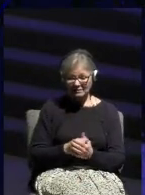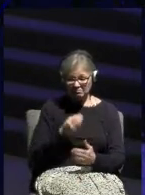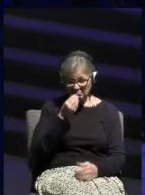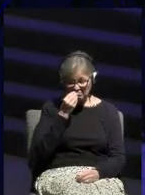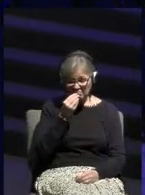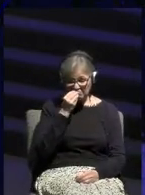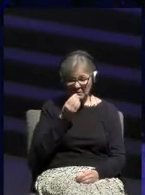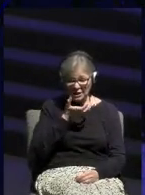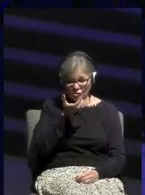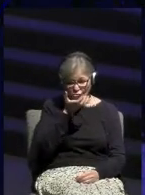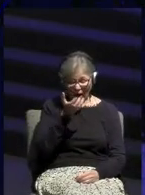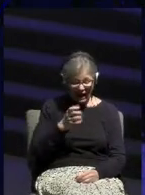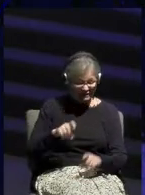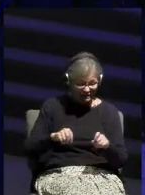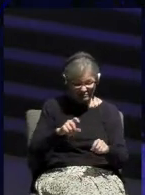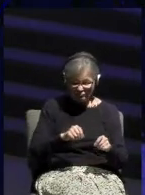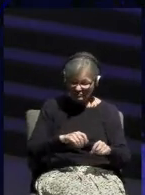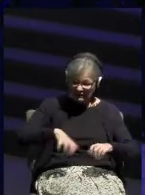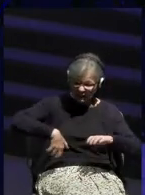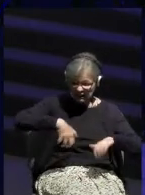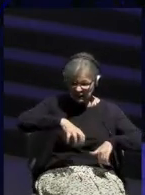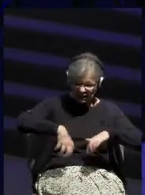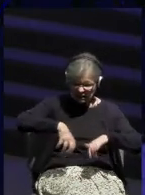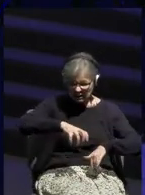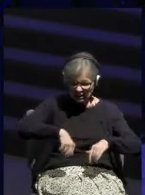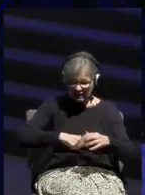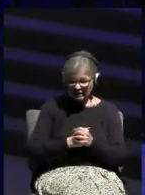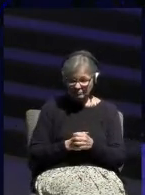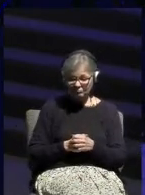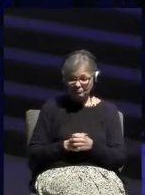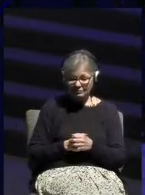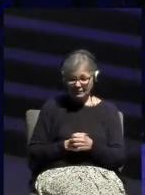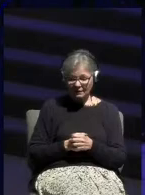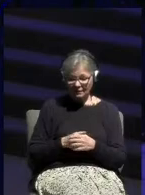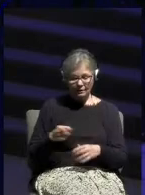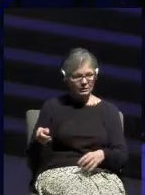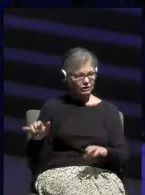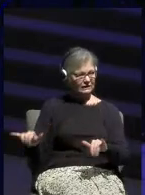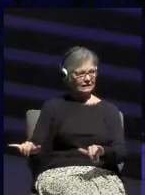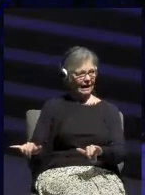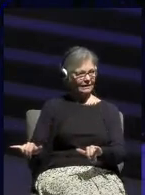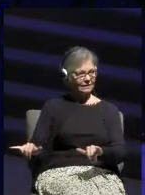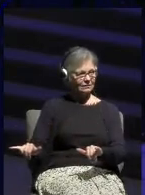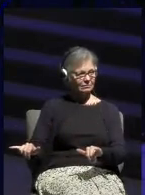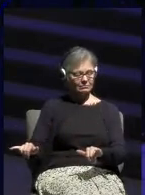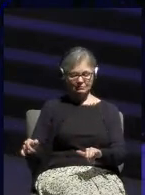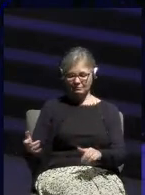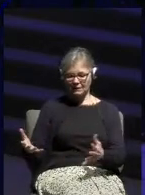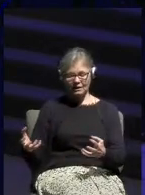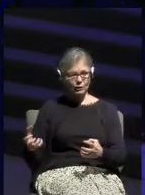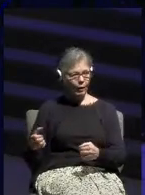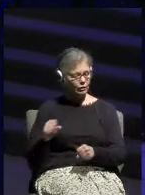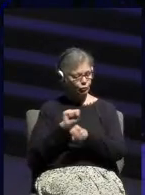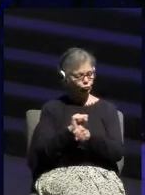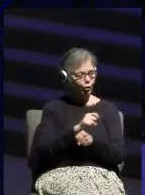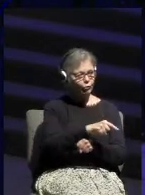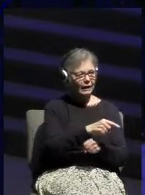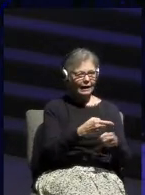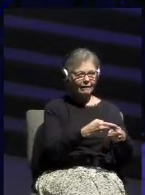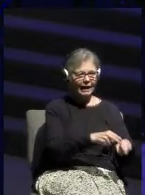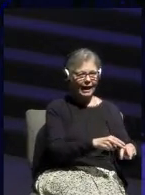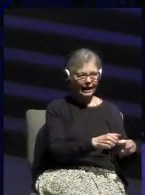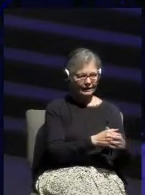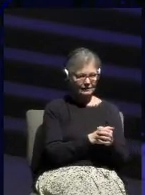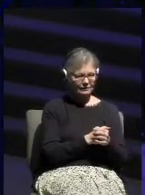Which they're big workers. They dig up everything, and it's time to move on. But she doesn't want to. She wants to protect those eggs. She